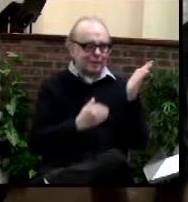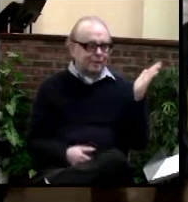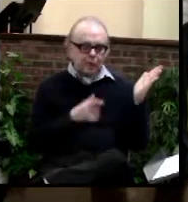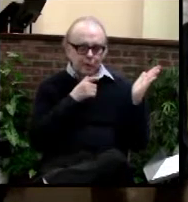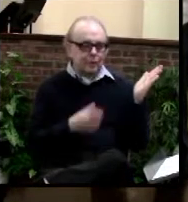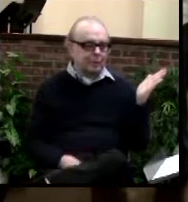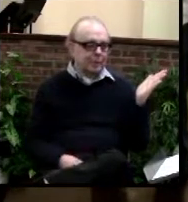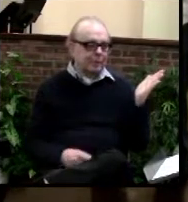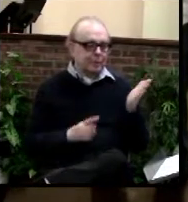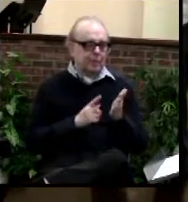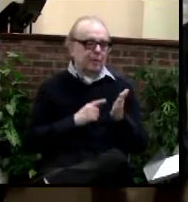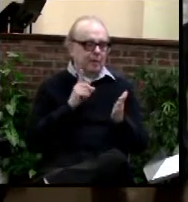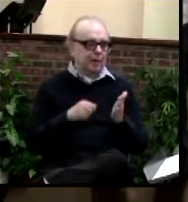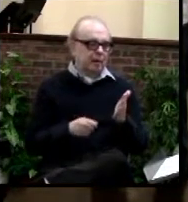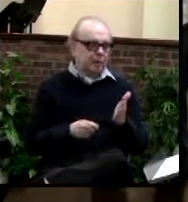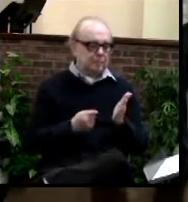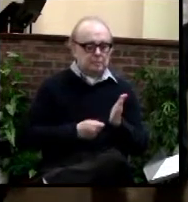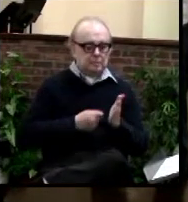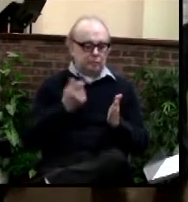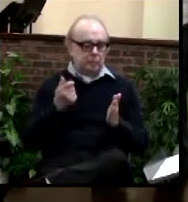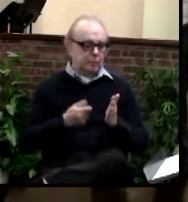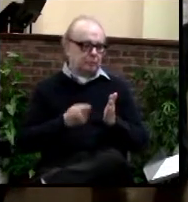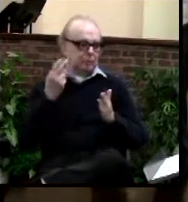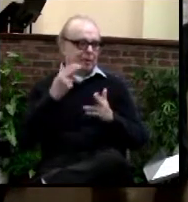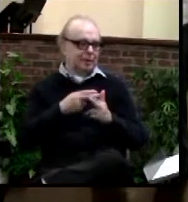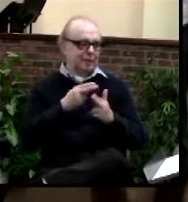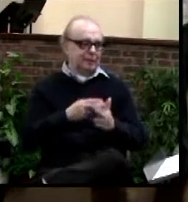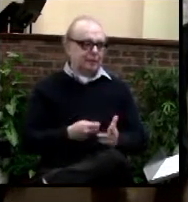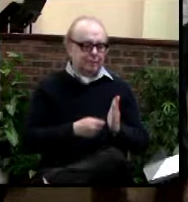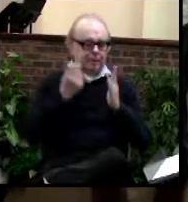And sometimes you need to start deleting some names.